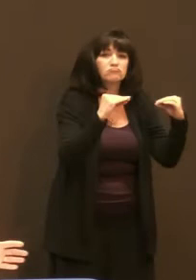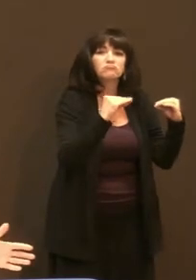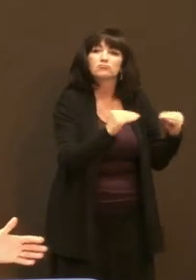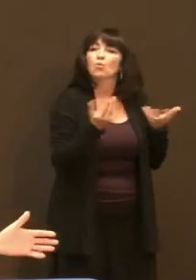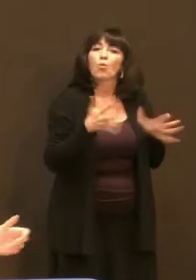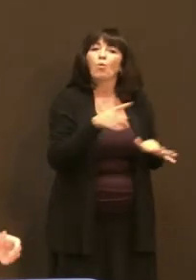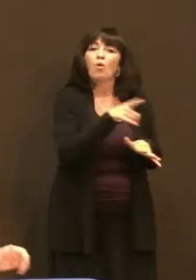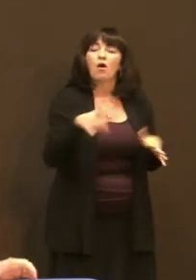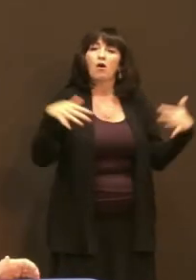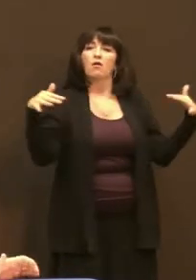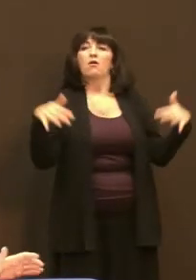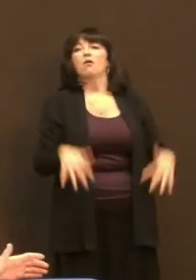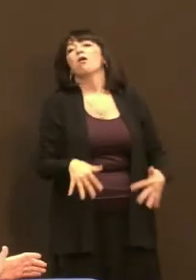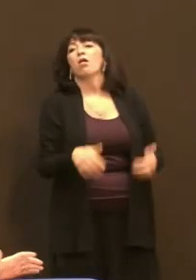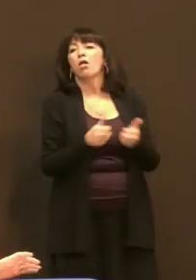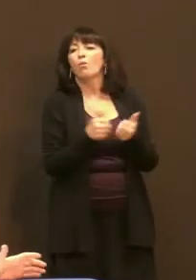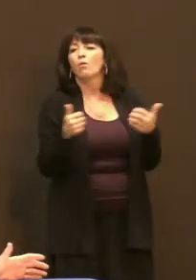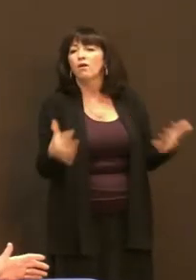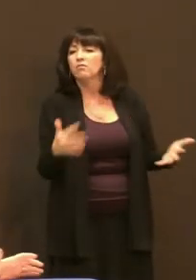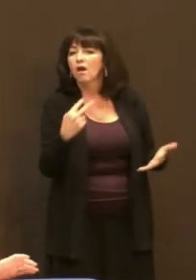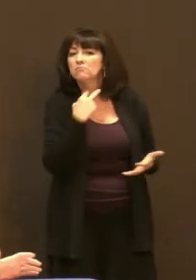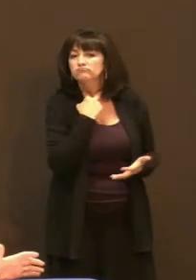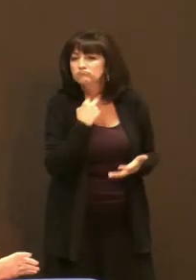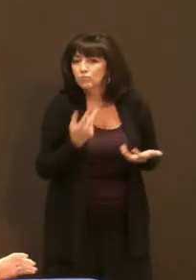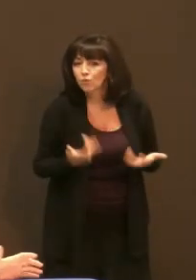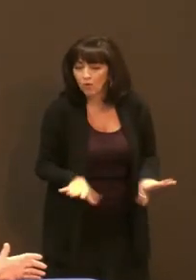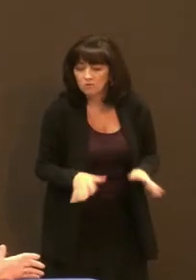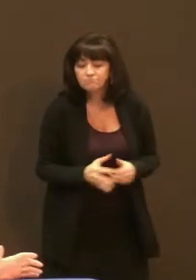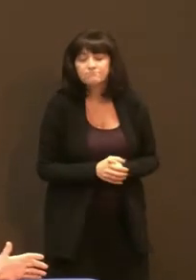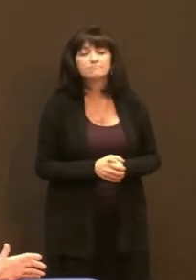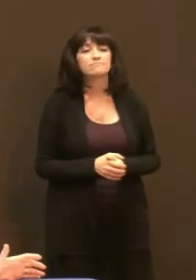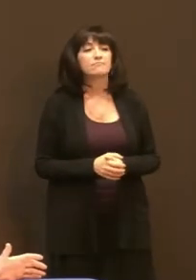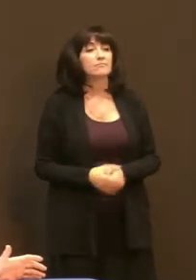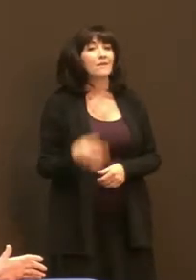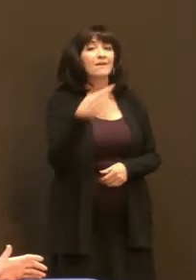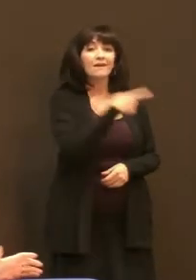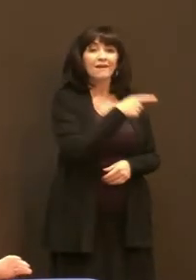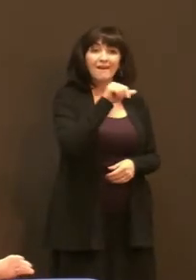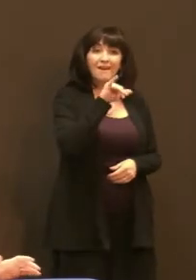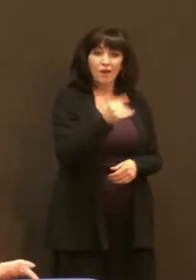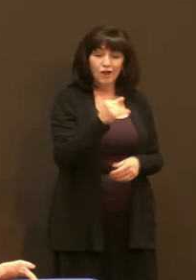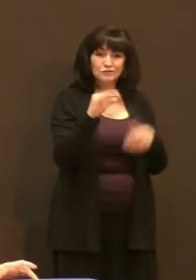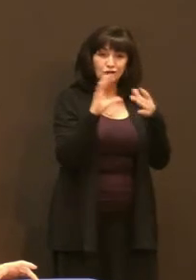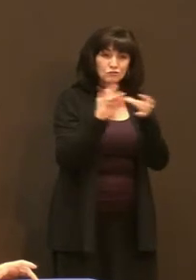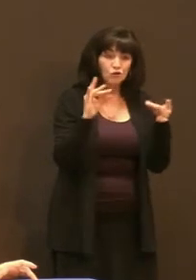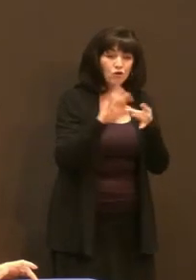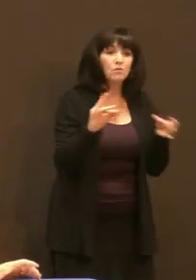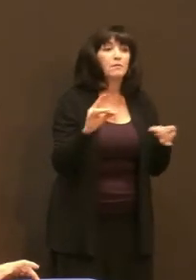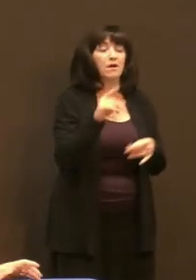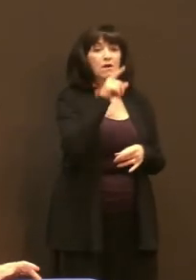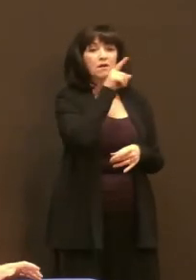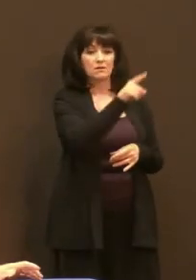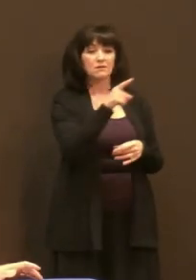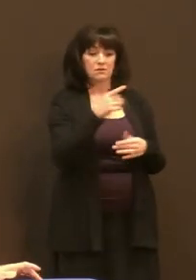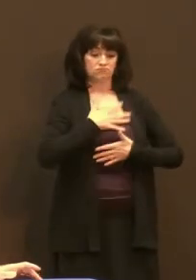we talk about all the time, AJ mentioned facilities and ICU units and ventilators and whatnot. In our hospital call